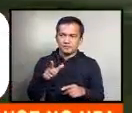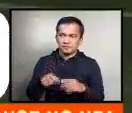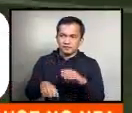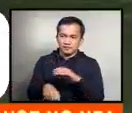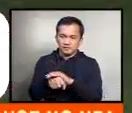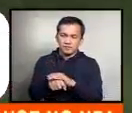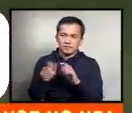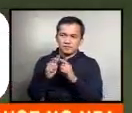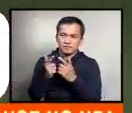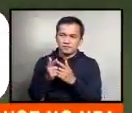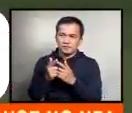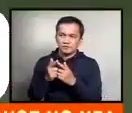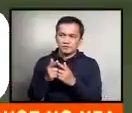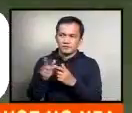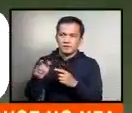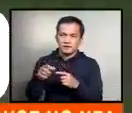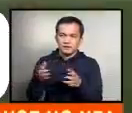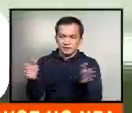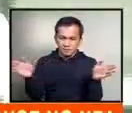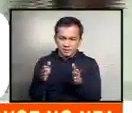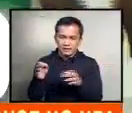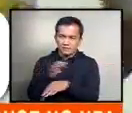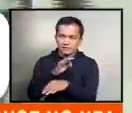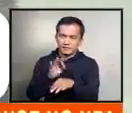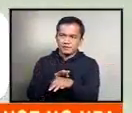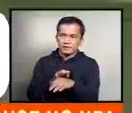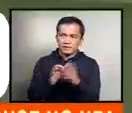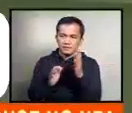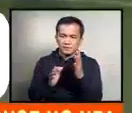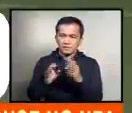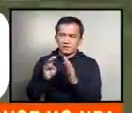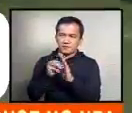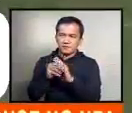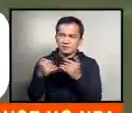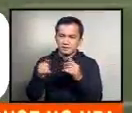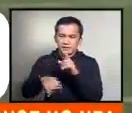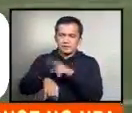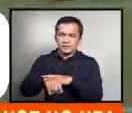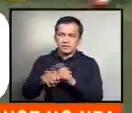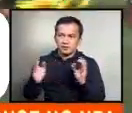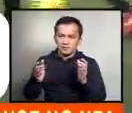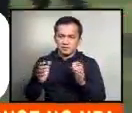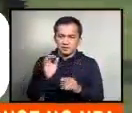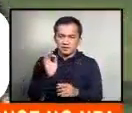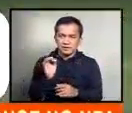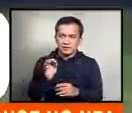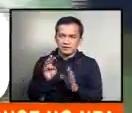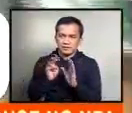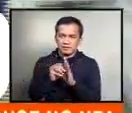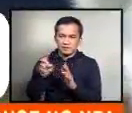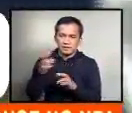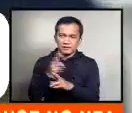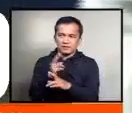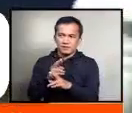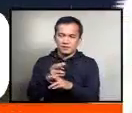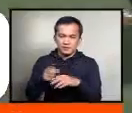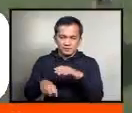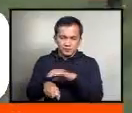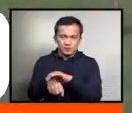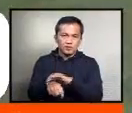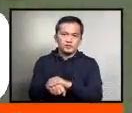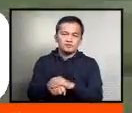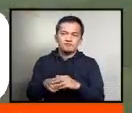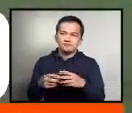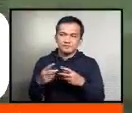local football league, mas maliit ang field at aabot lang sa 50 minutes ang playing time kumpara sa 90 minutes ng isang regular football